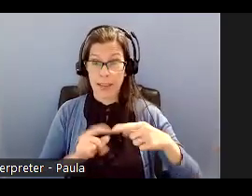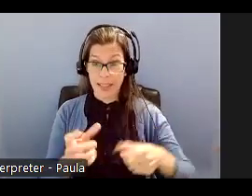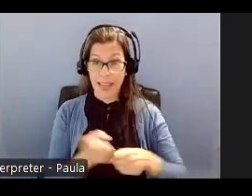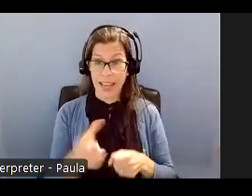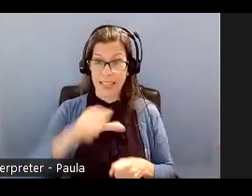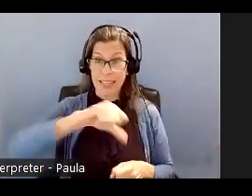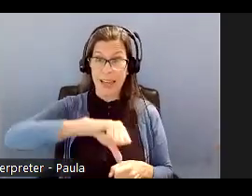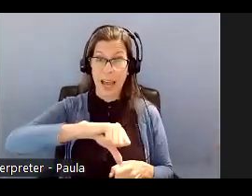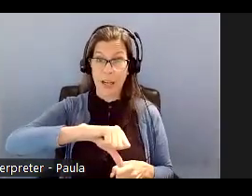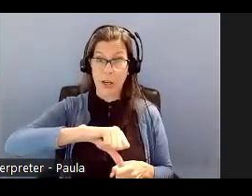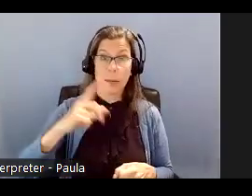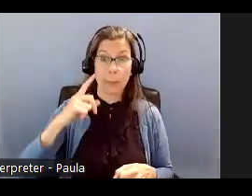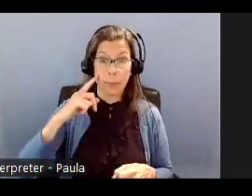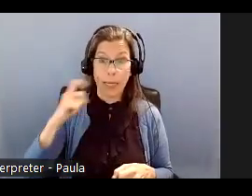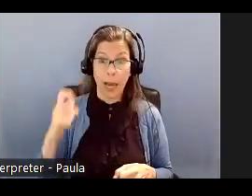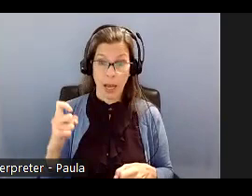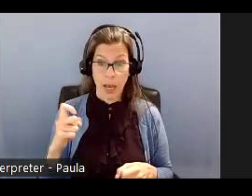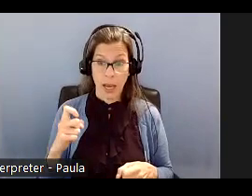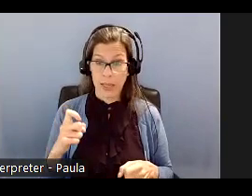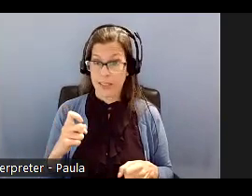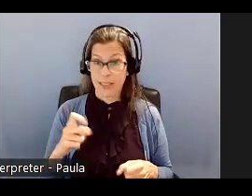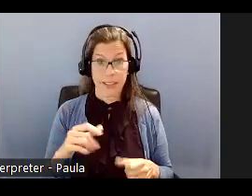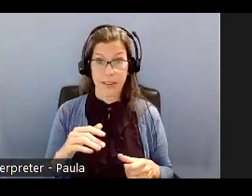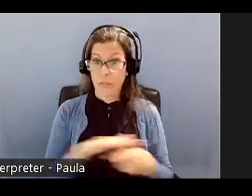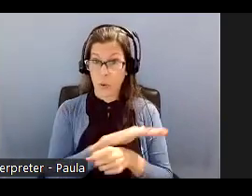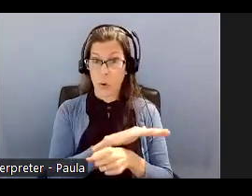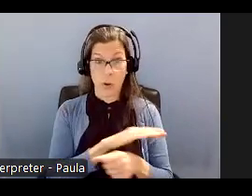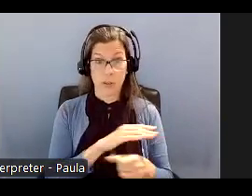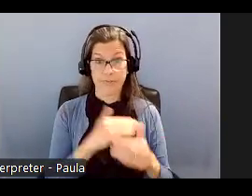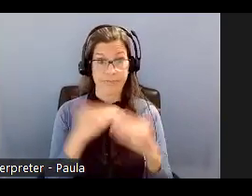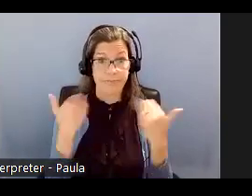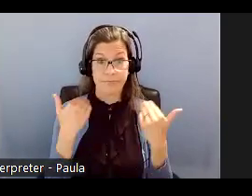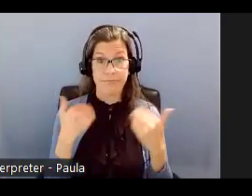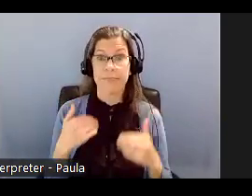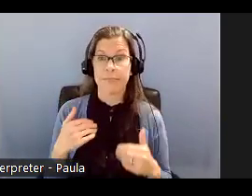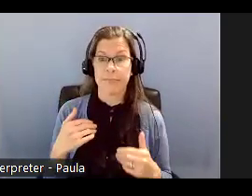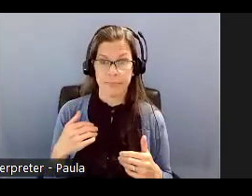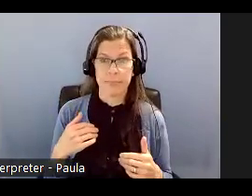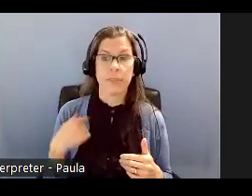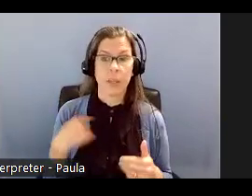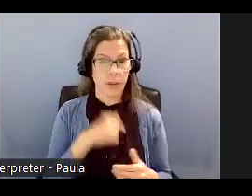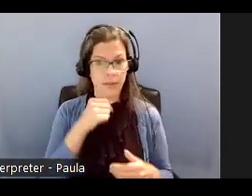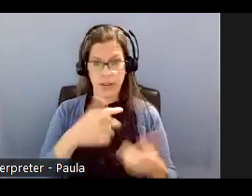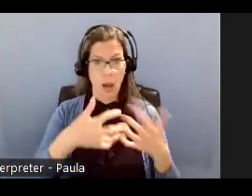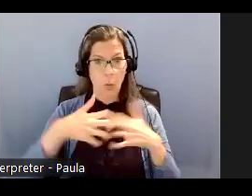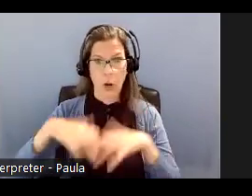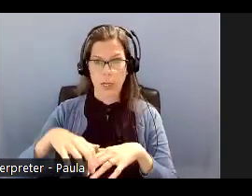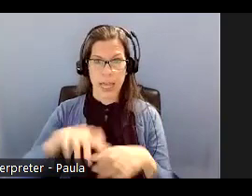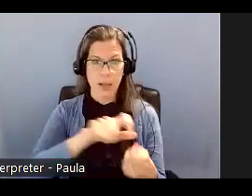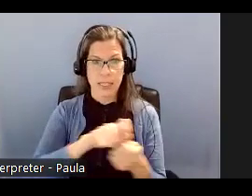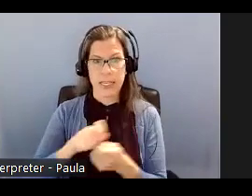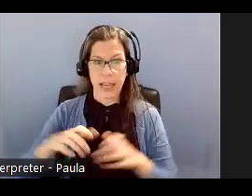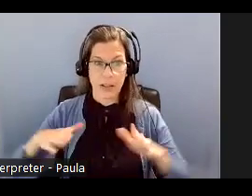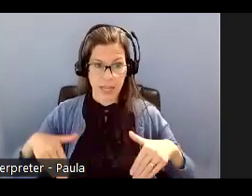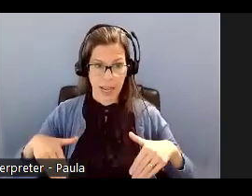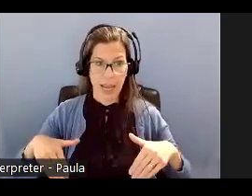because the program is capped. And we have not worked out all of those details yet. You heard me